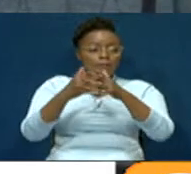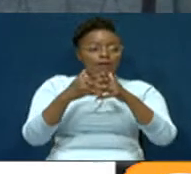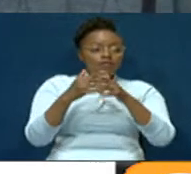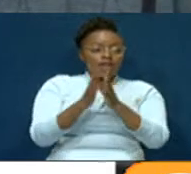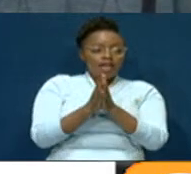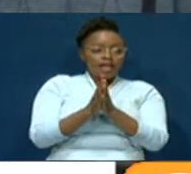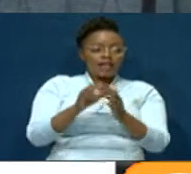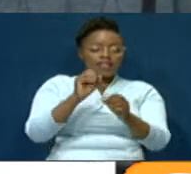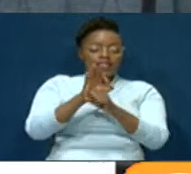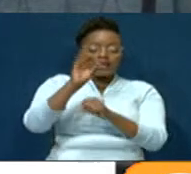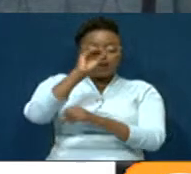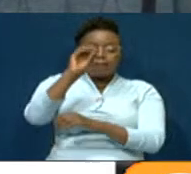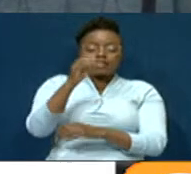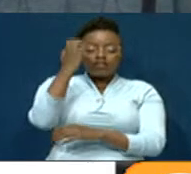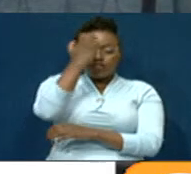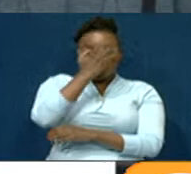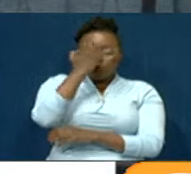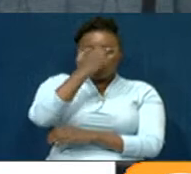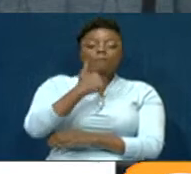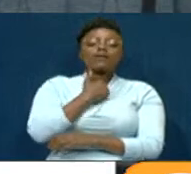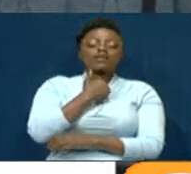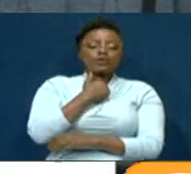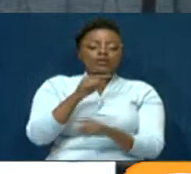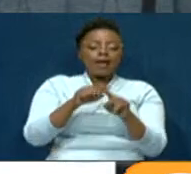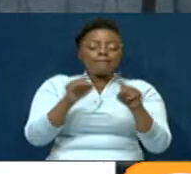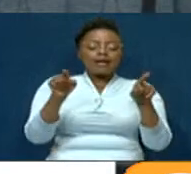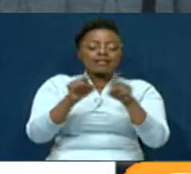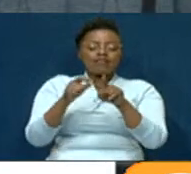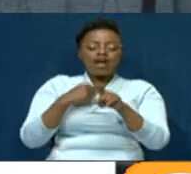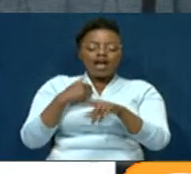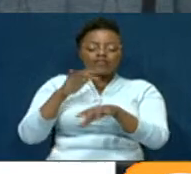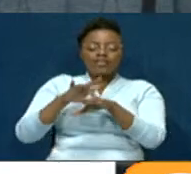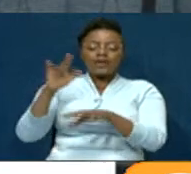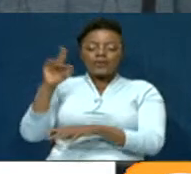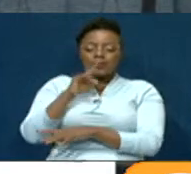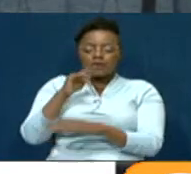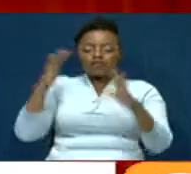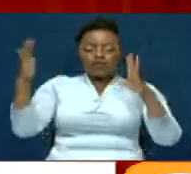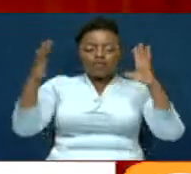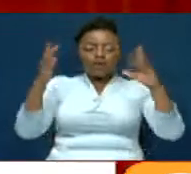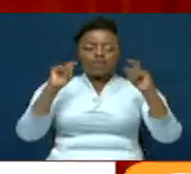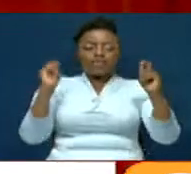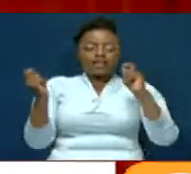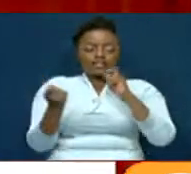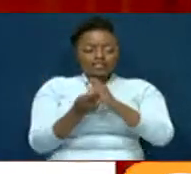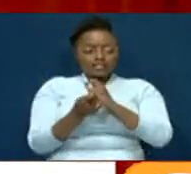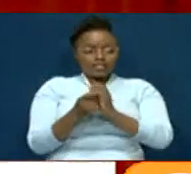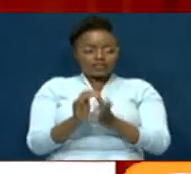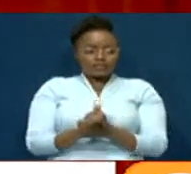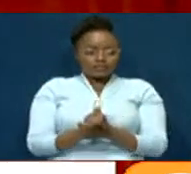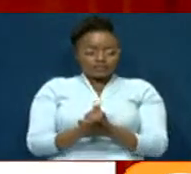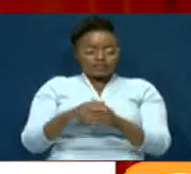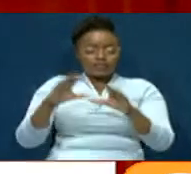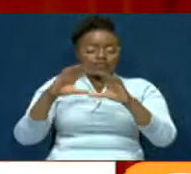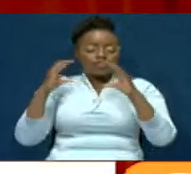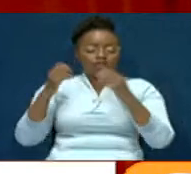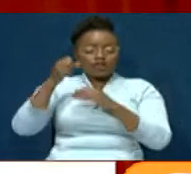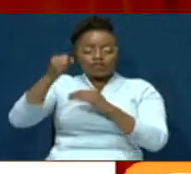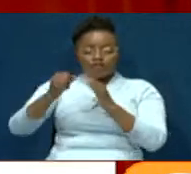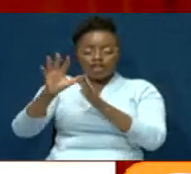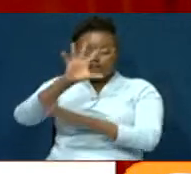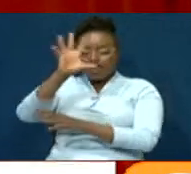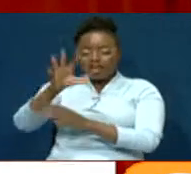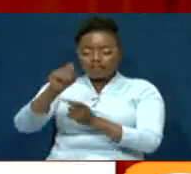and 13% in the European Union, yet it bears the brunt of climate change. Voices from the Global South and Africa